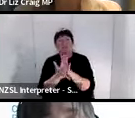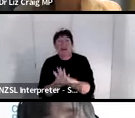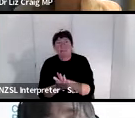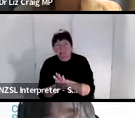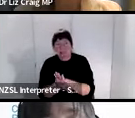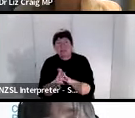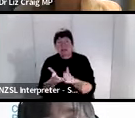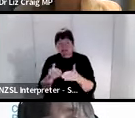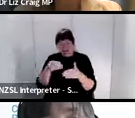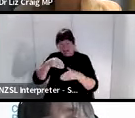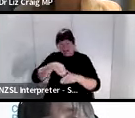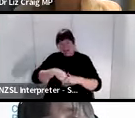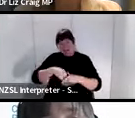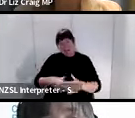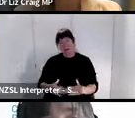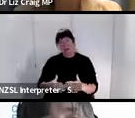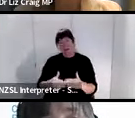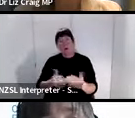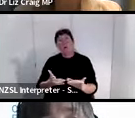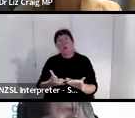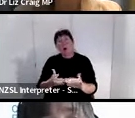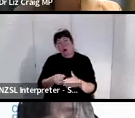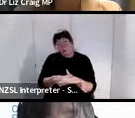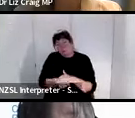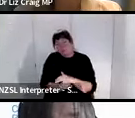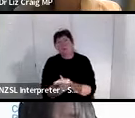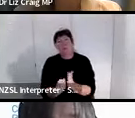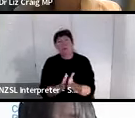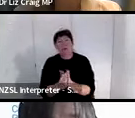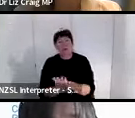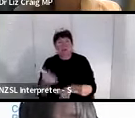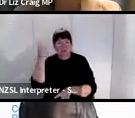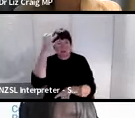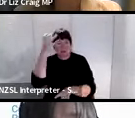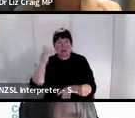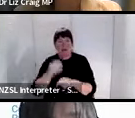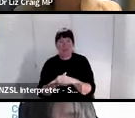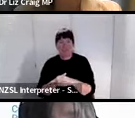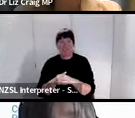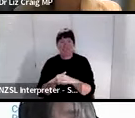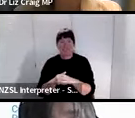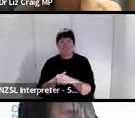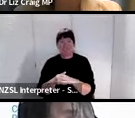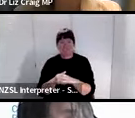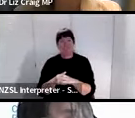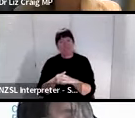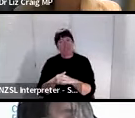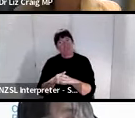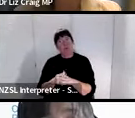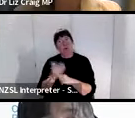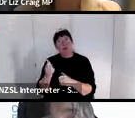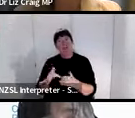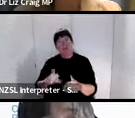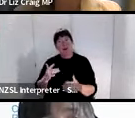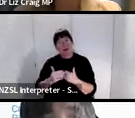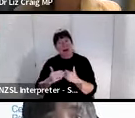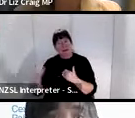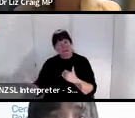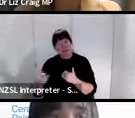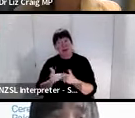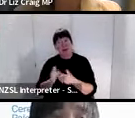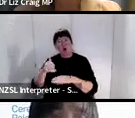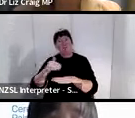after birth. It is a lifelong condition and generally worsens over time. Currently, the